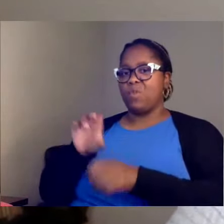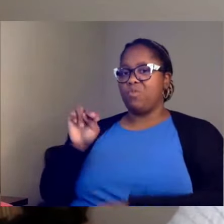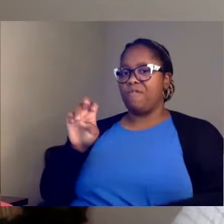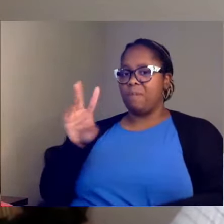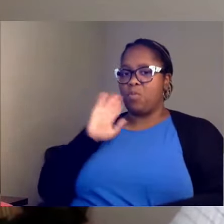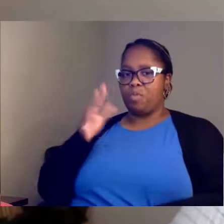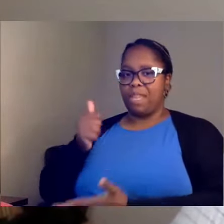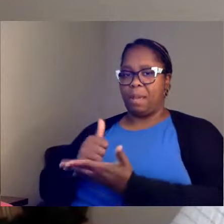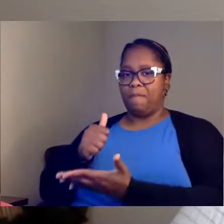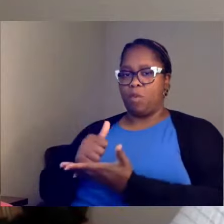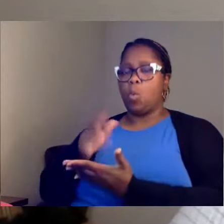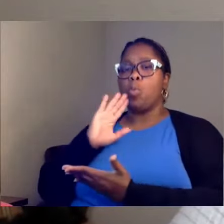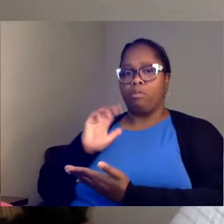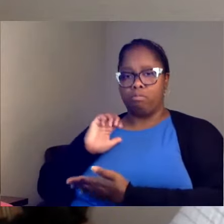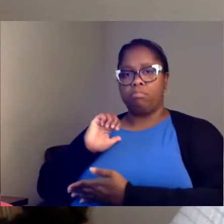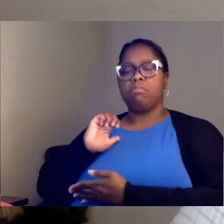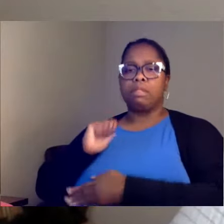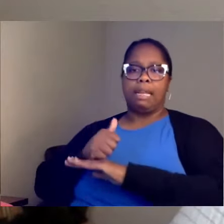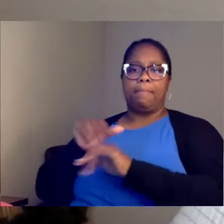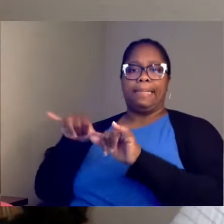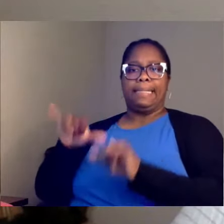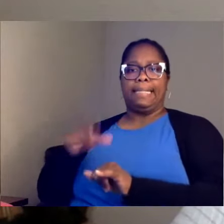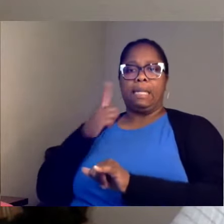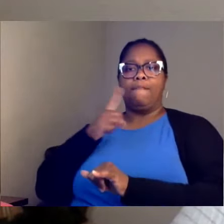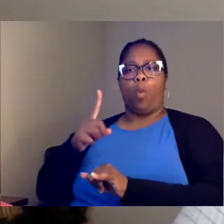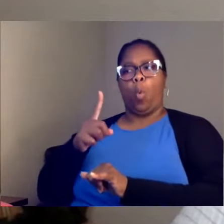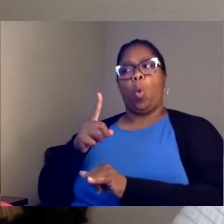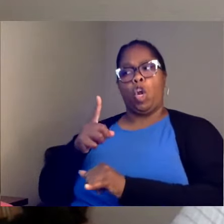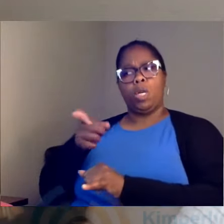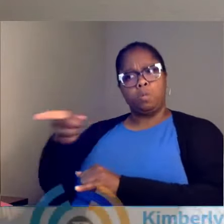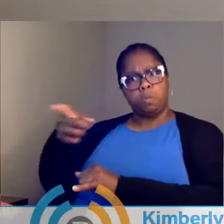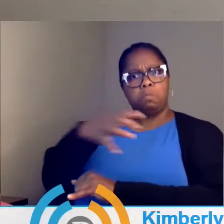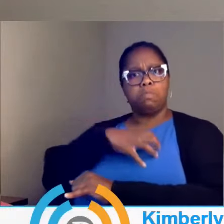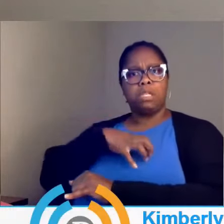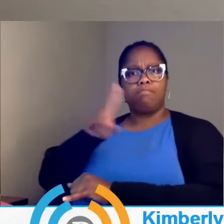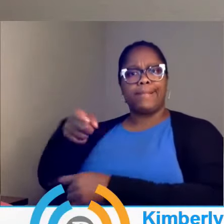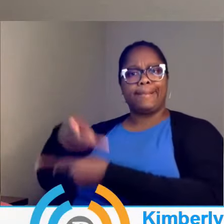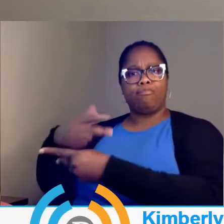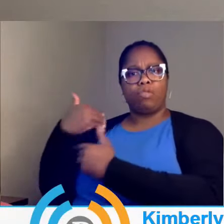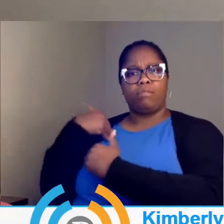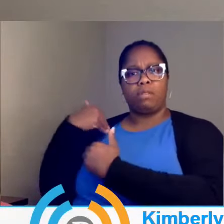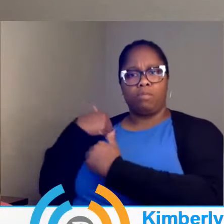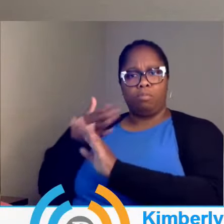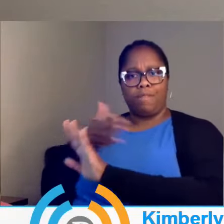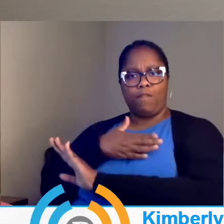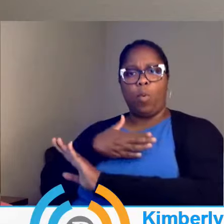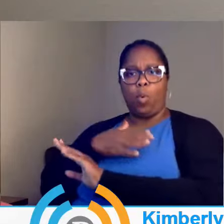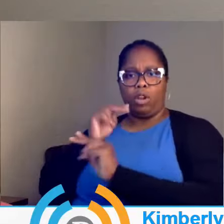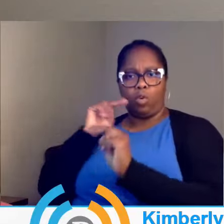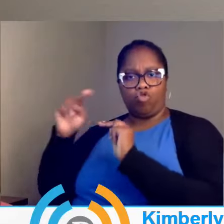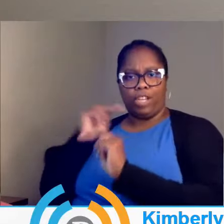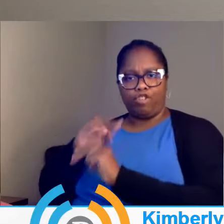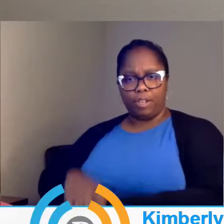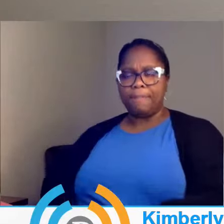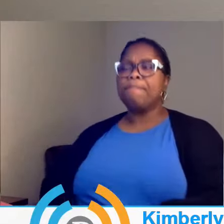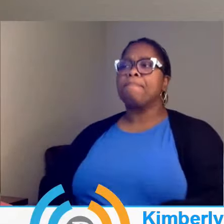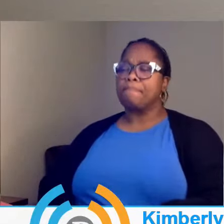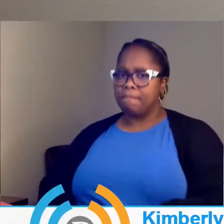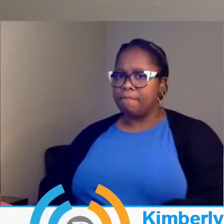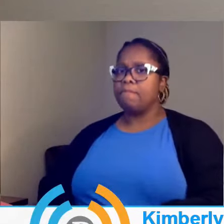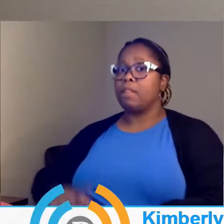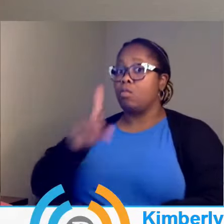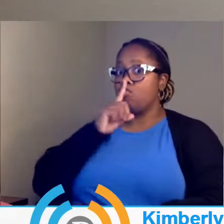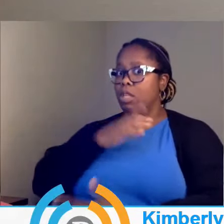accountability ahead of those negotiations, I think. Yeah. I really appreciate your